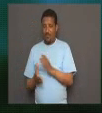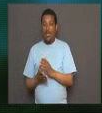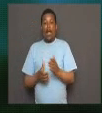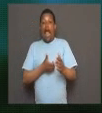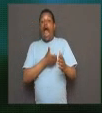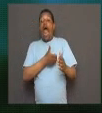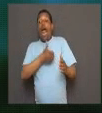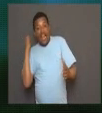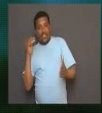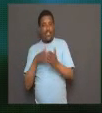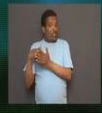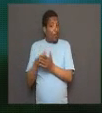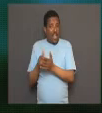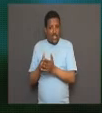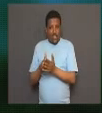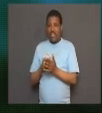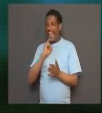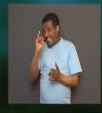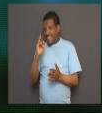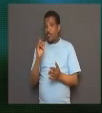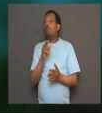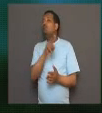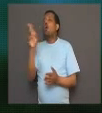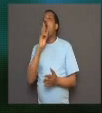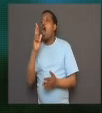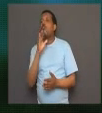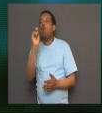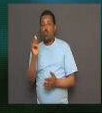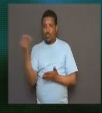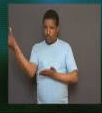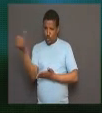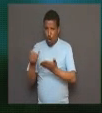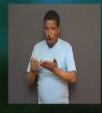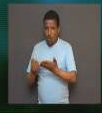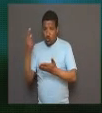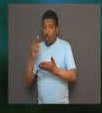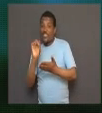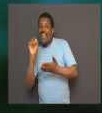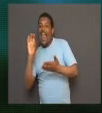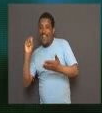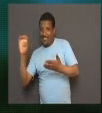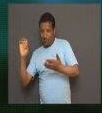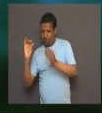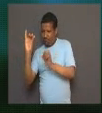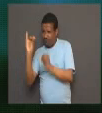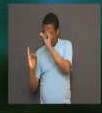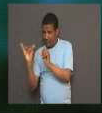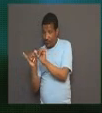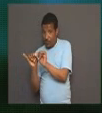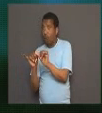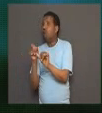Another limitation is that they are not drawn to scale, so they are